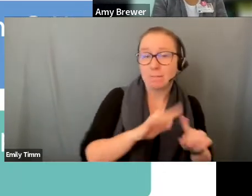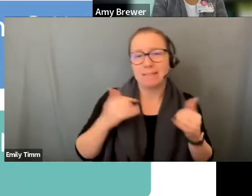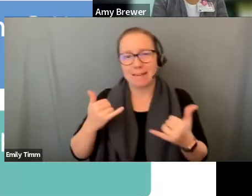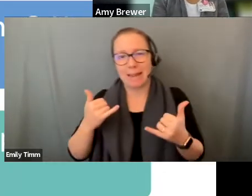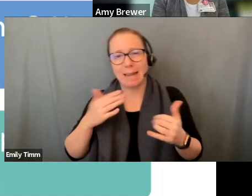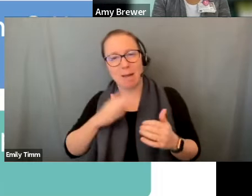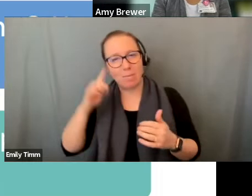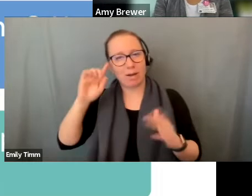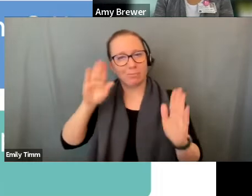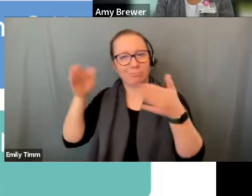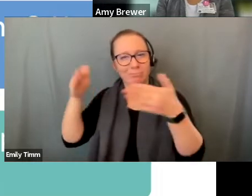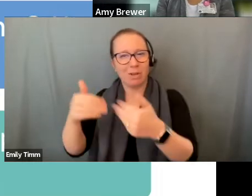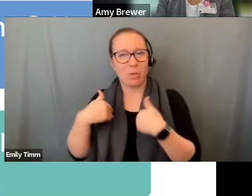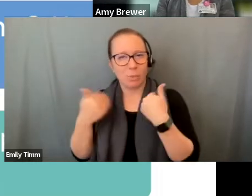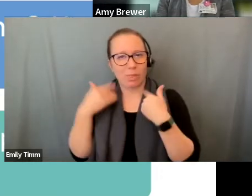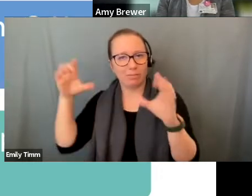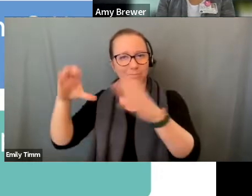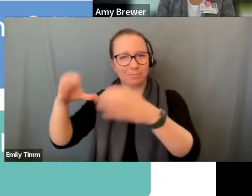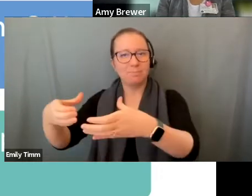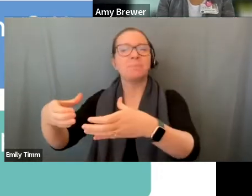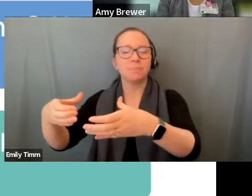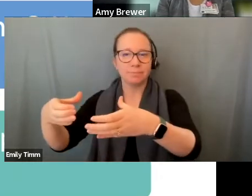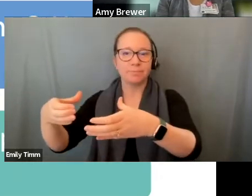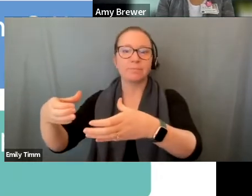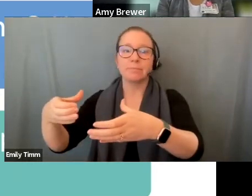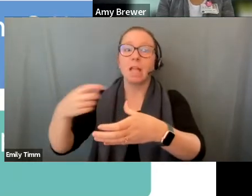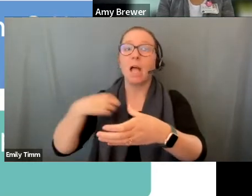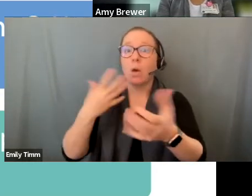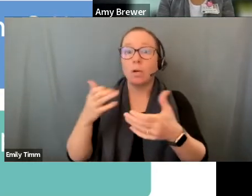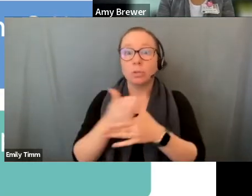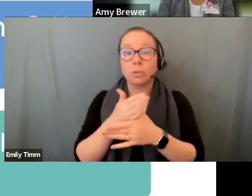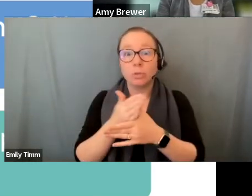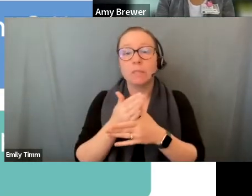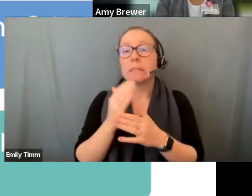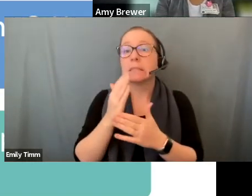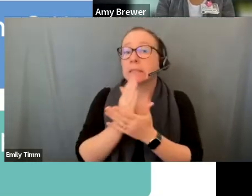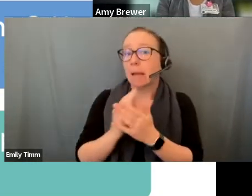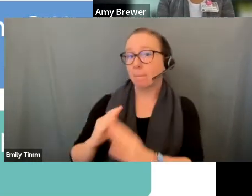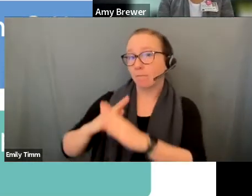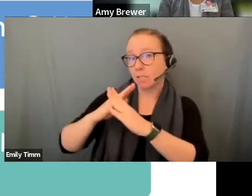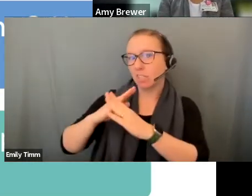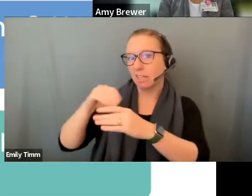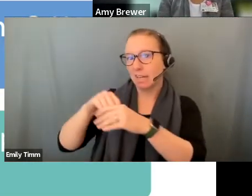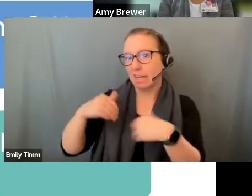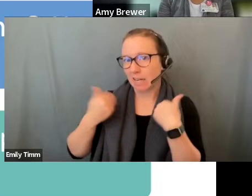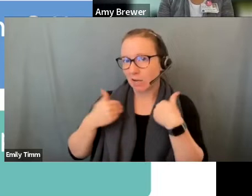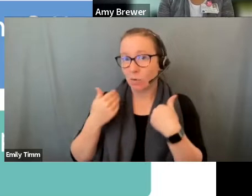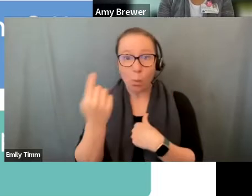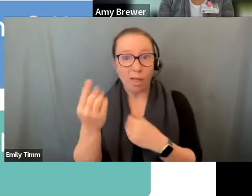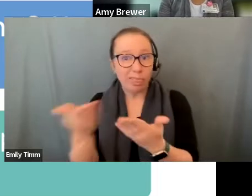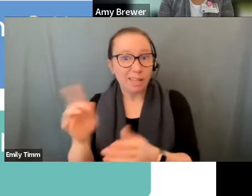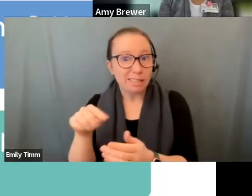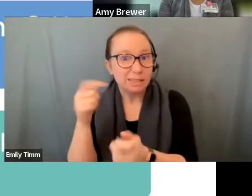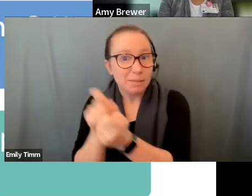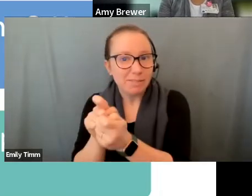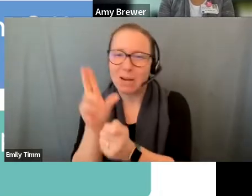went. So I want to share with you, so prevention amongst youth is not anything in particular. It's youth